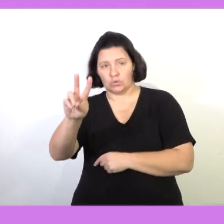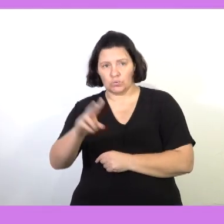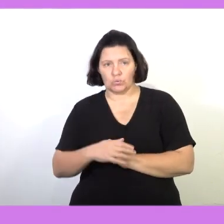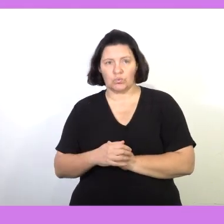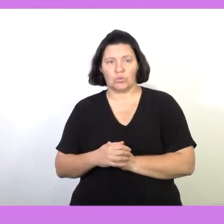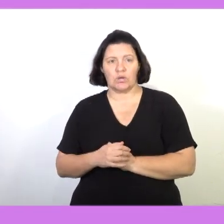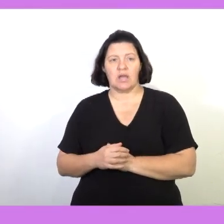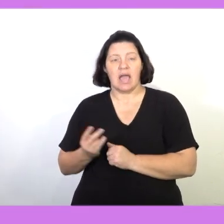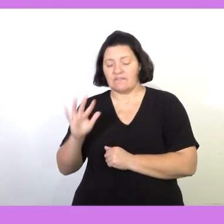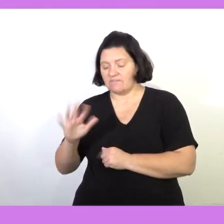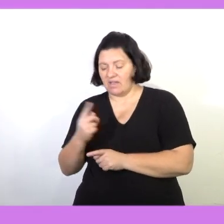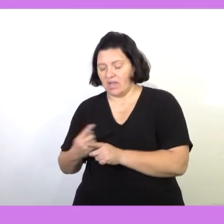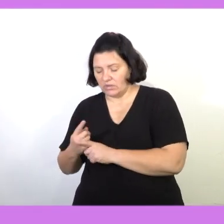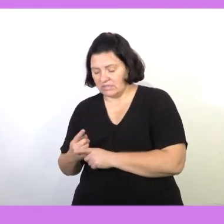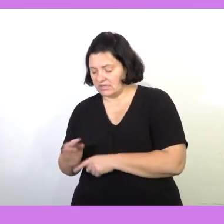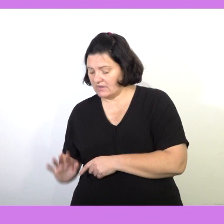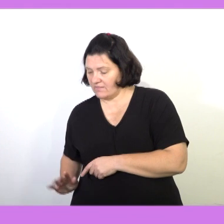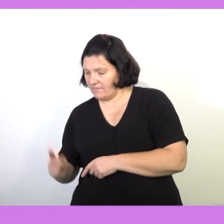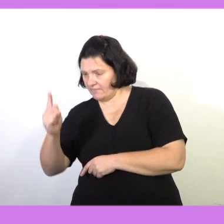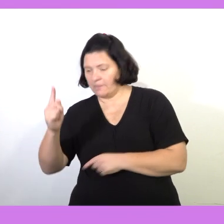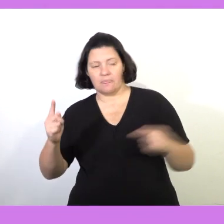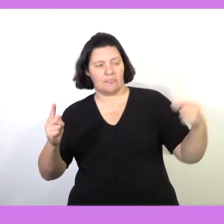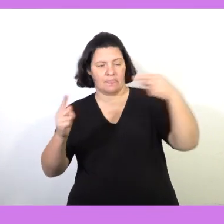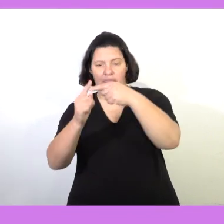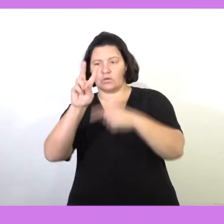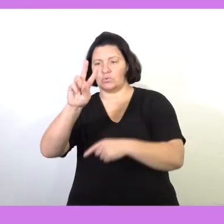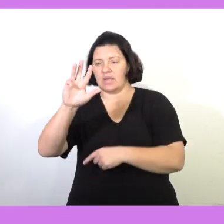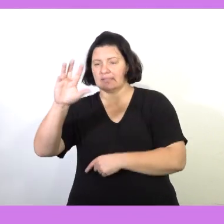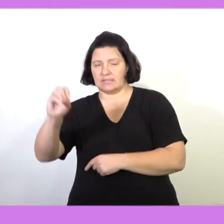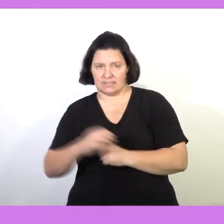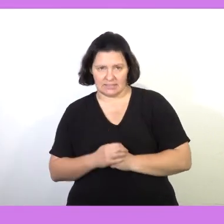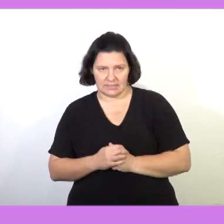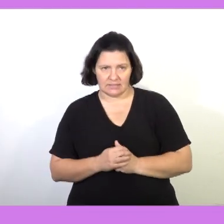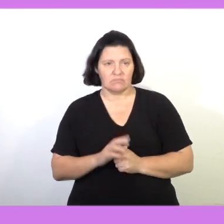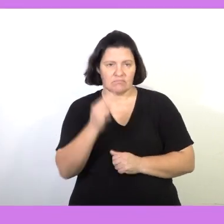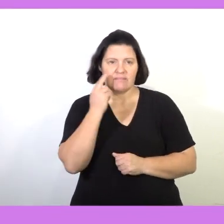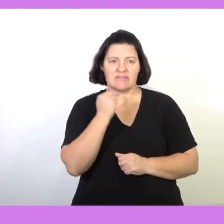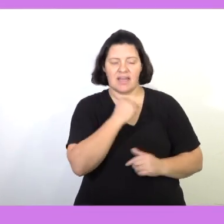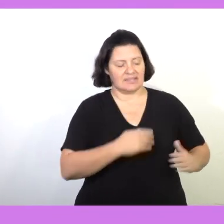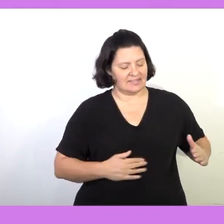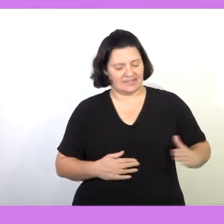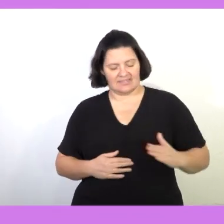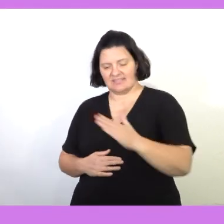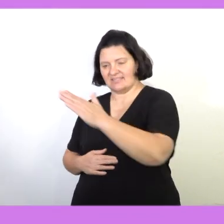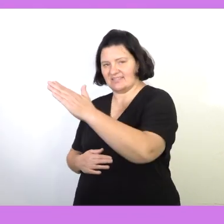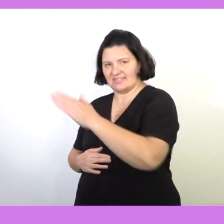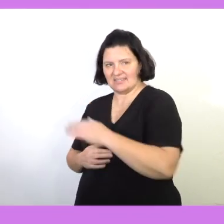232. And the last one, 5 hours, it is 290. So this one is nice